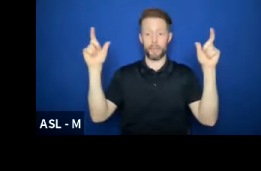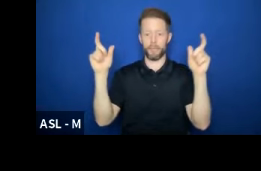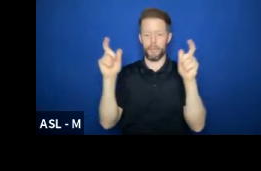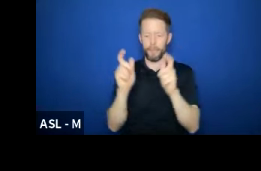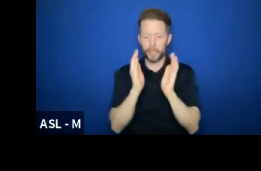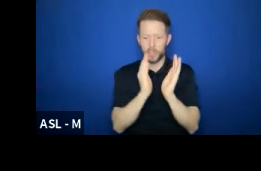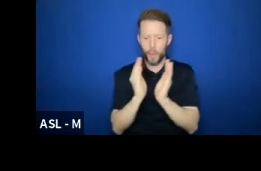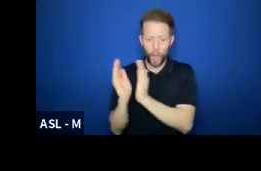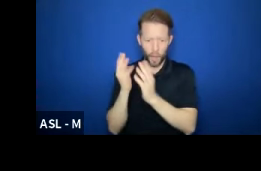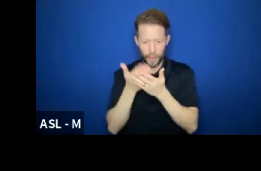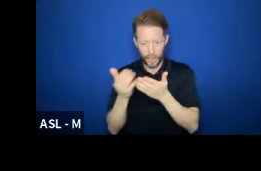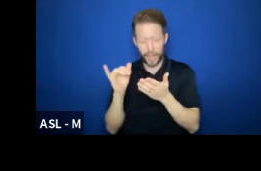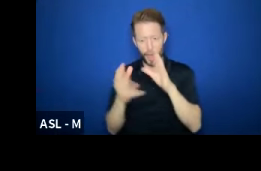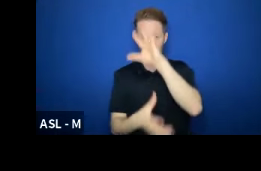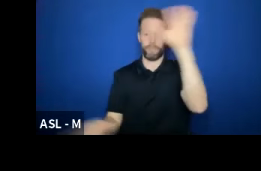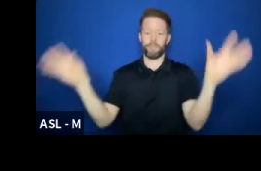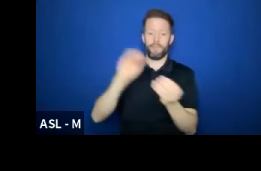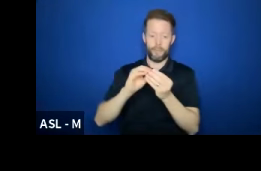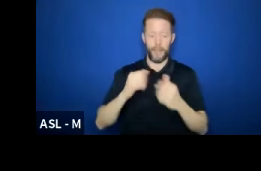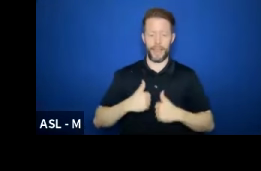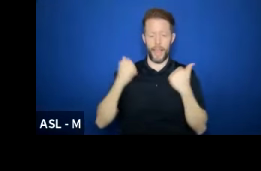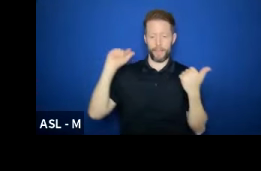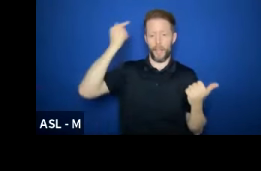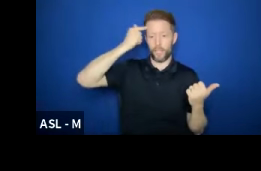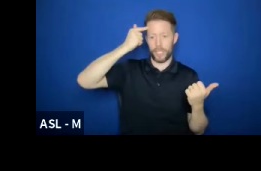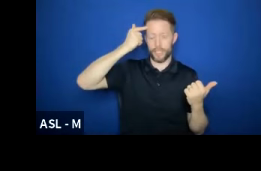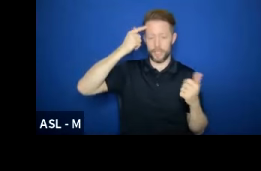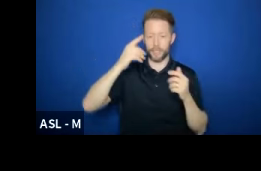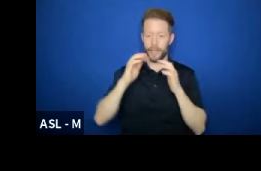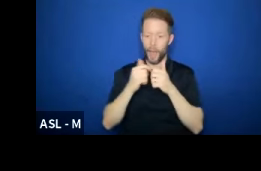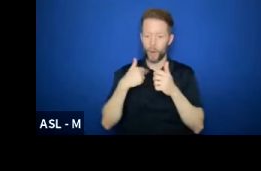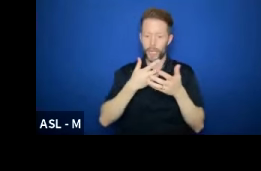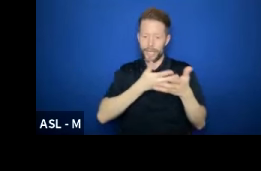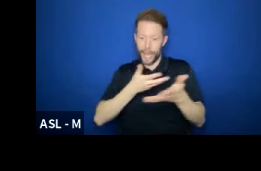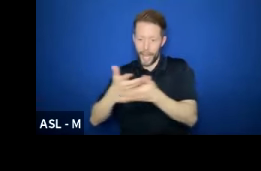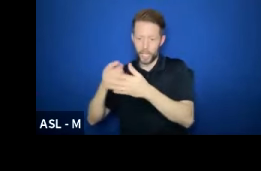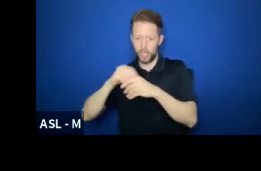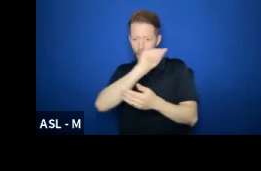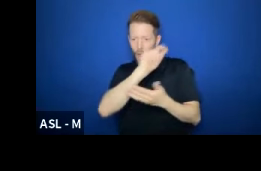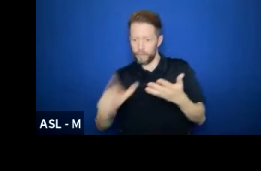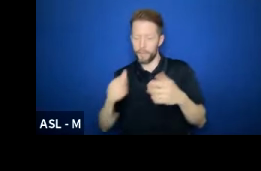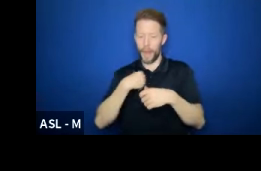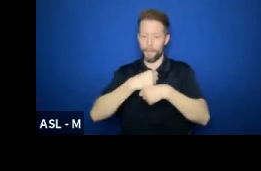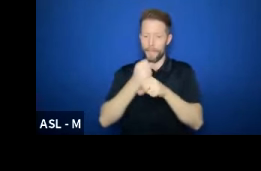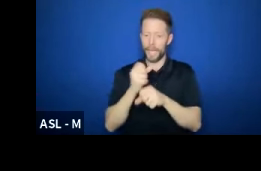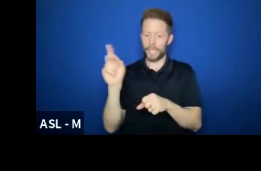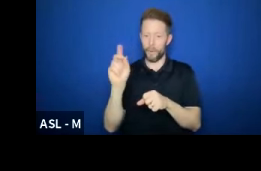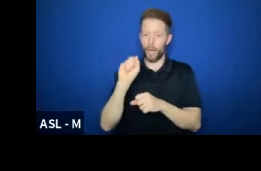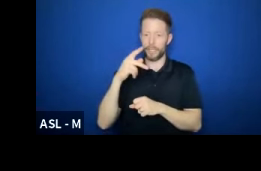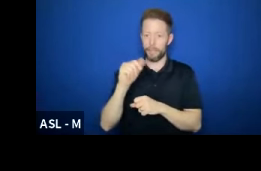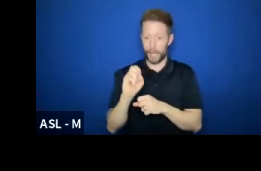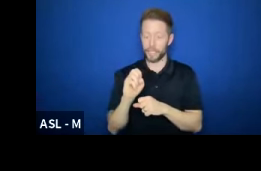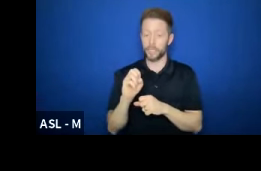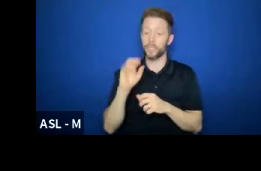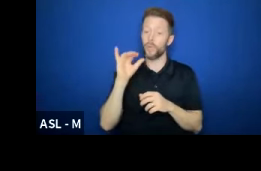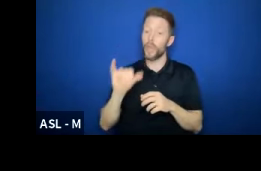blocks that make up the governance of our lives. How do we engage in each of those and create democratic spaces, right? And so it's through that practice that we hope